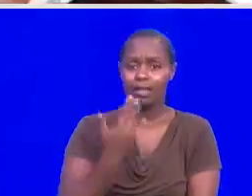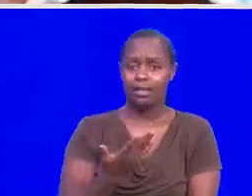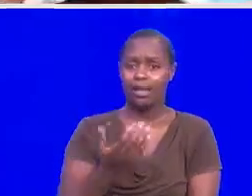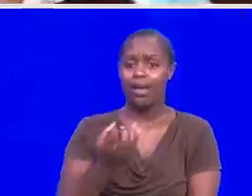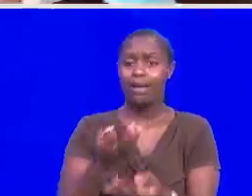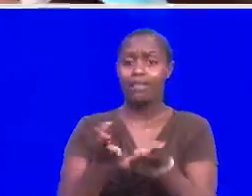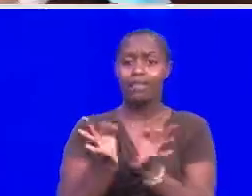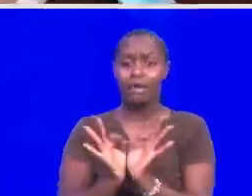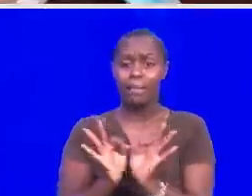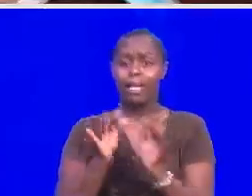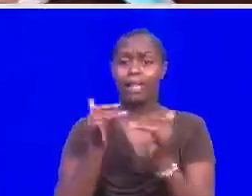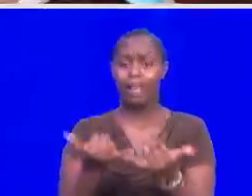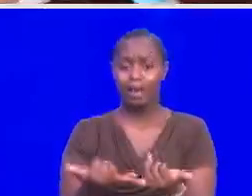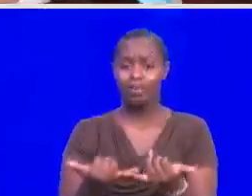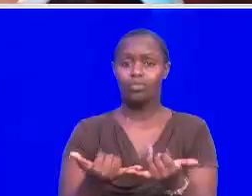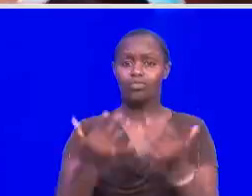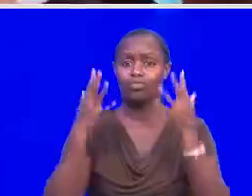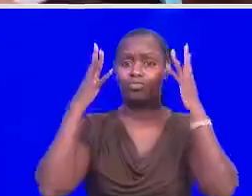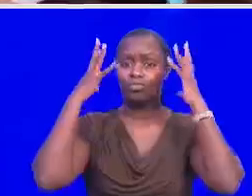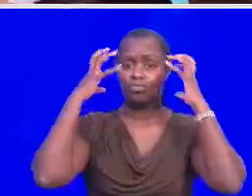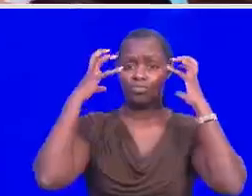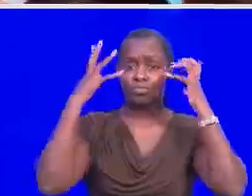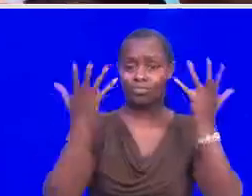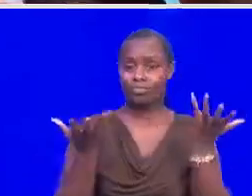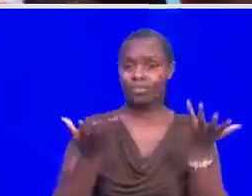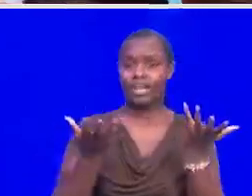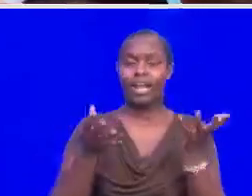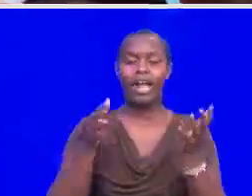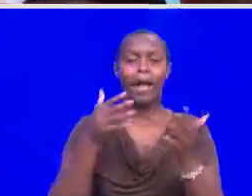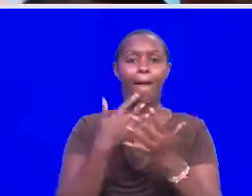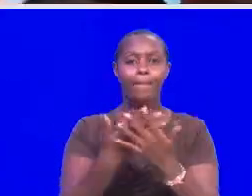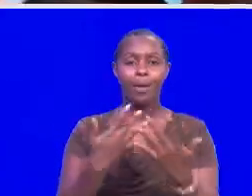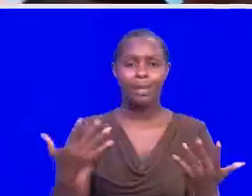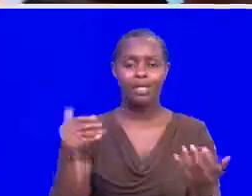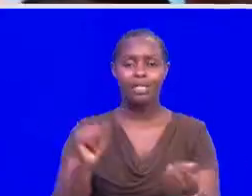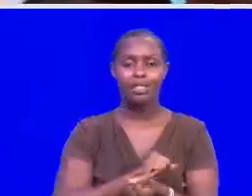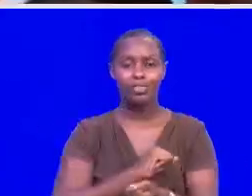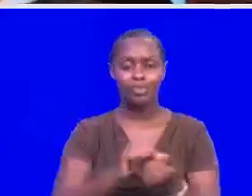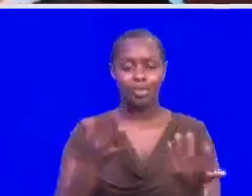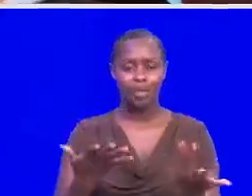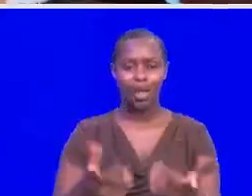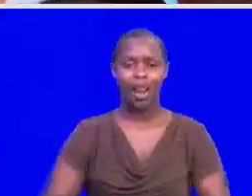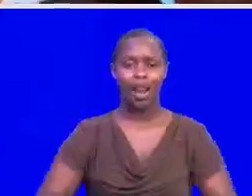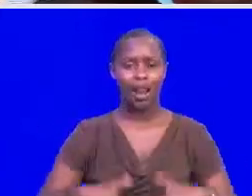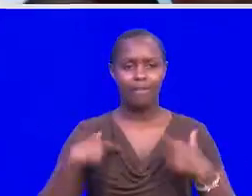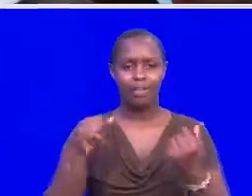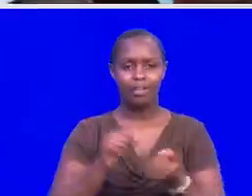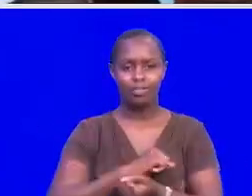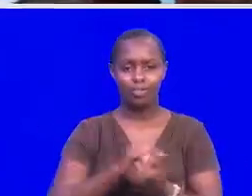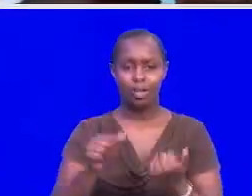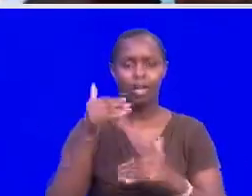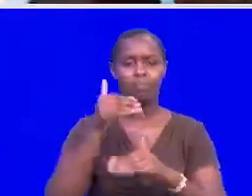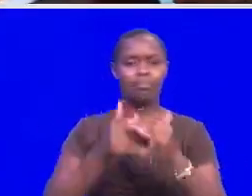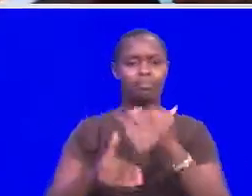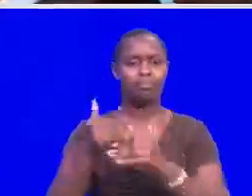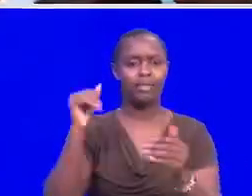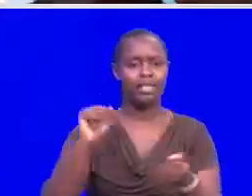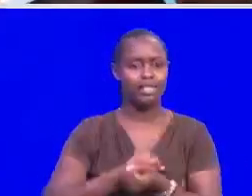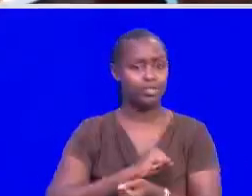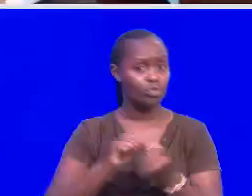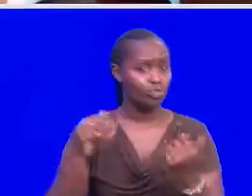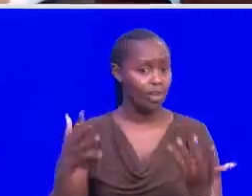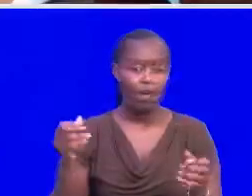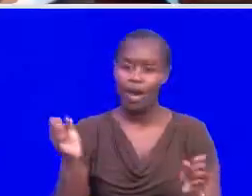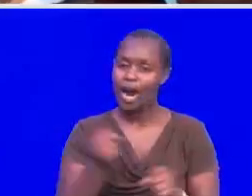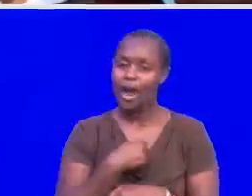families who are now distraught. Their livelihoods have been destroyed. Their lives have been destroyed. Infrastructure has been destroyed. You